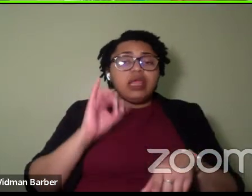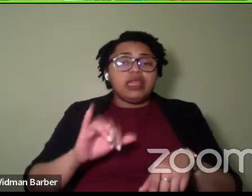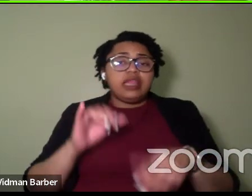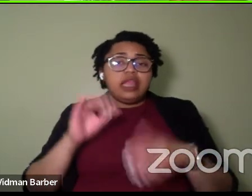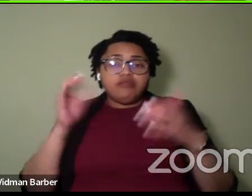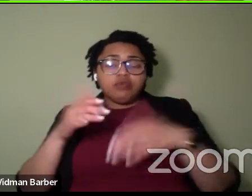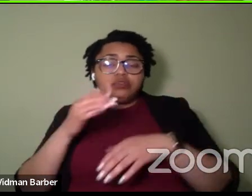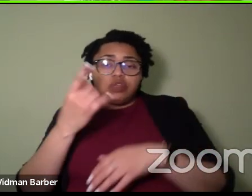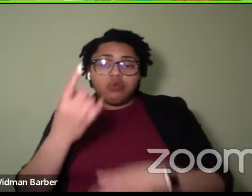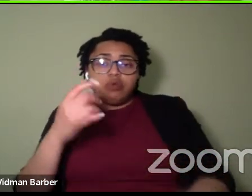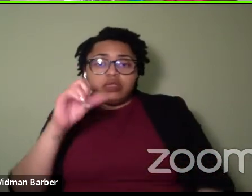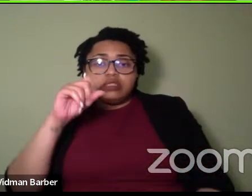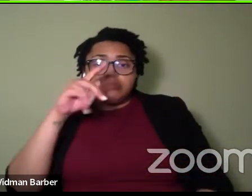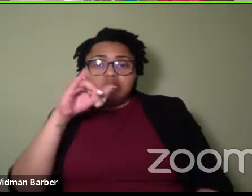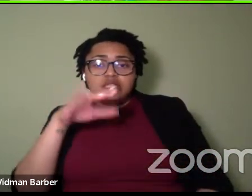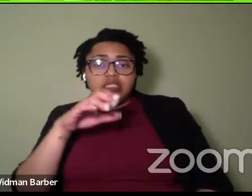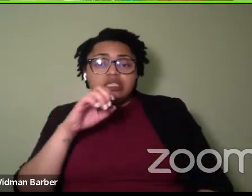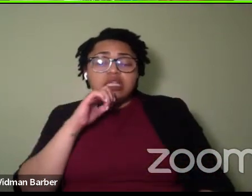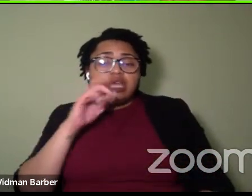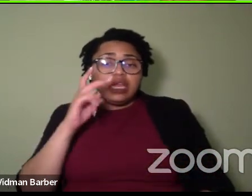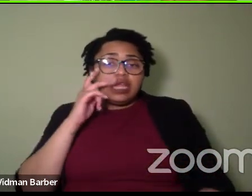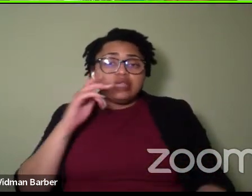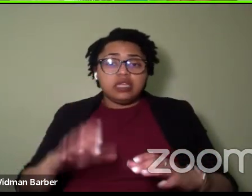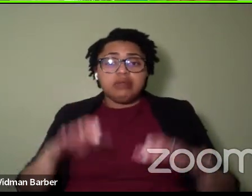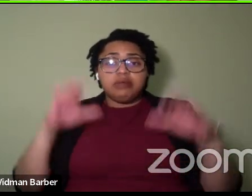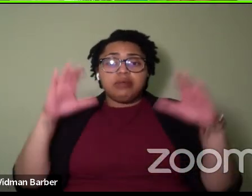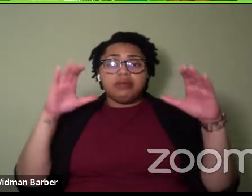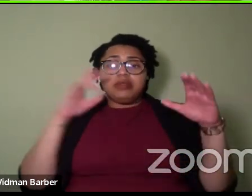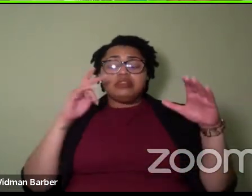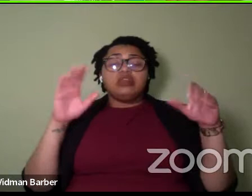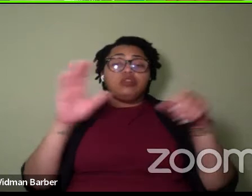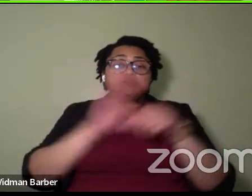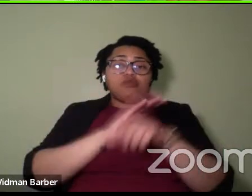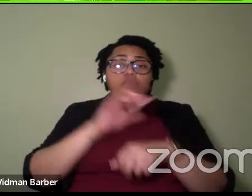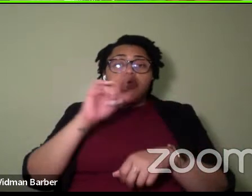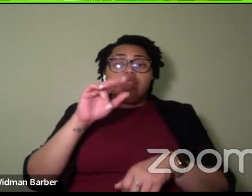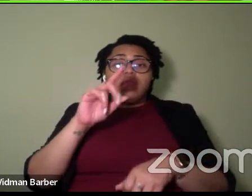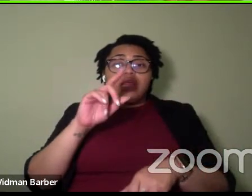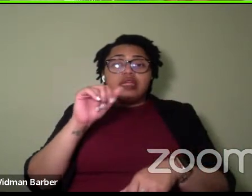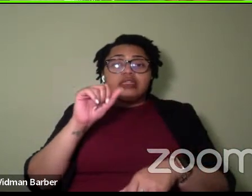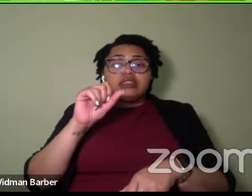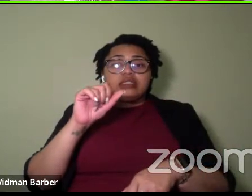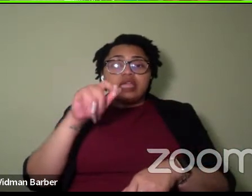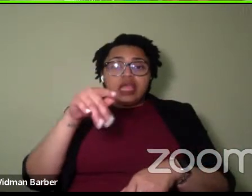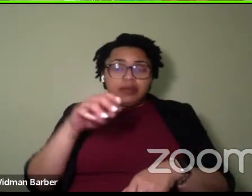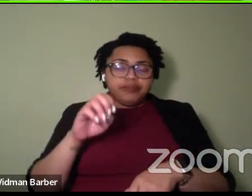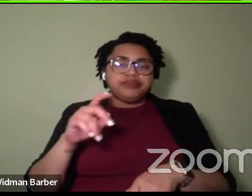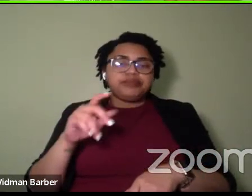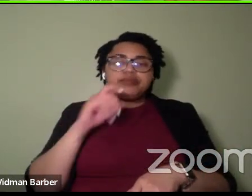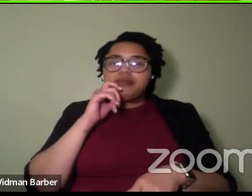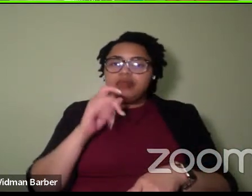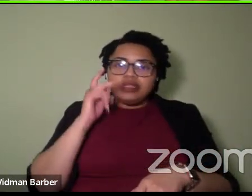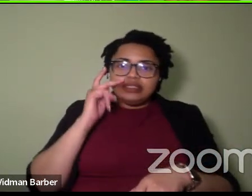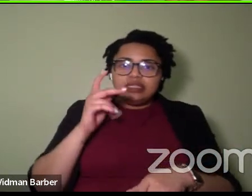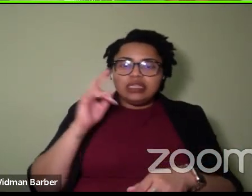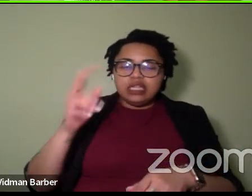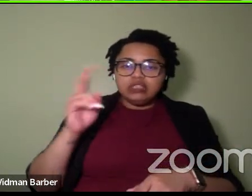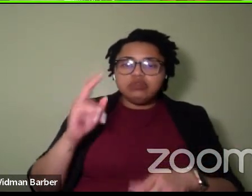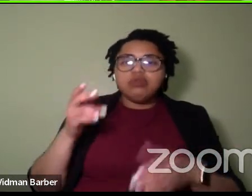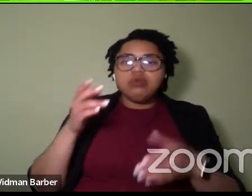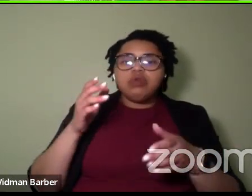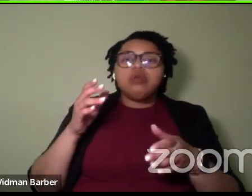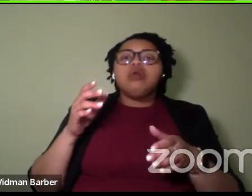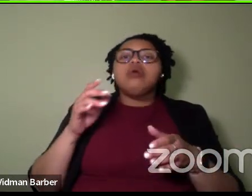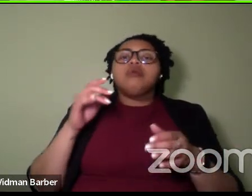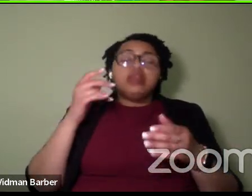landscape. And I think, even deconstructing what conservation is and its history will allow people to truly decolonize conservation. And